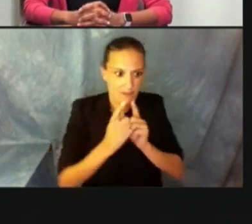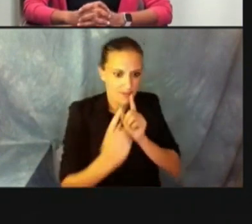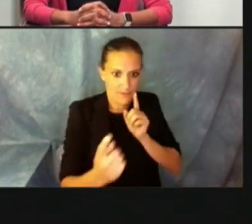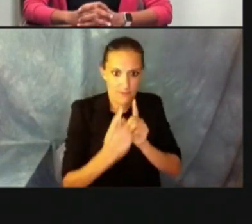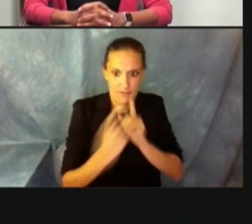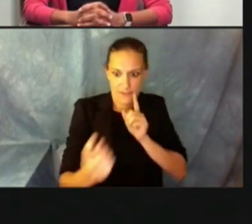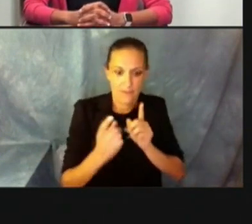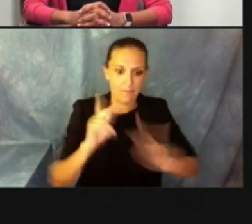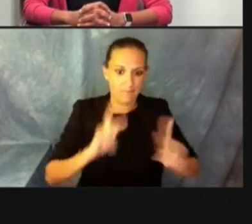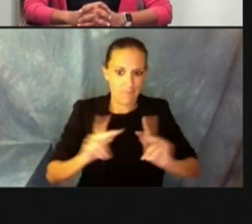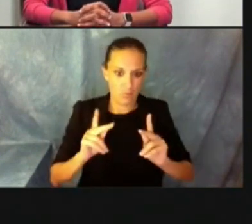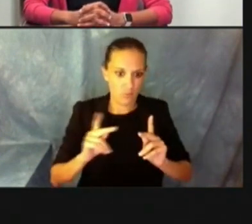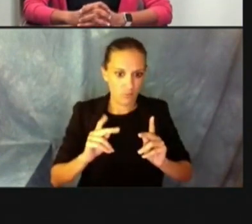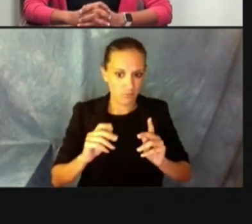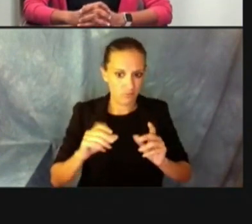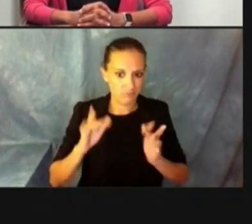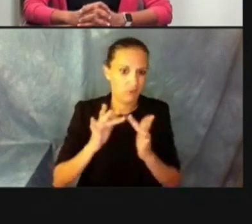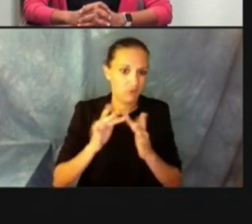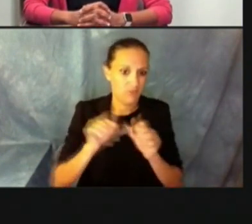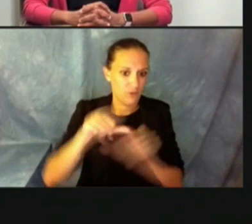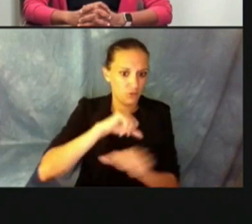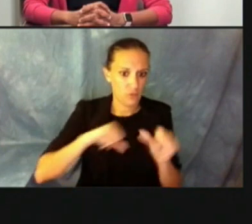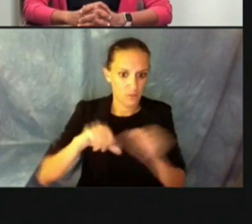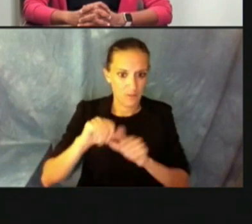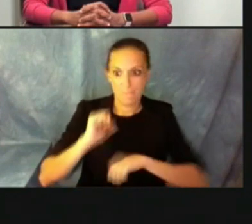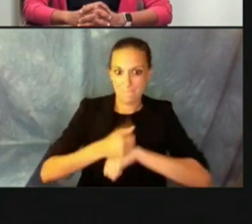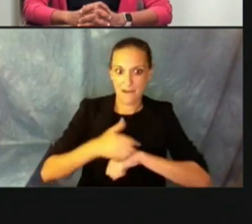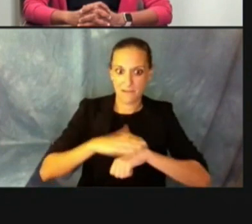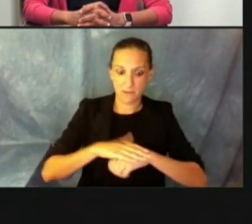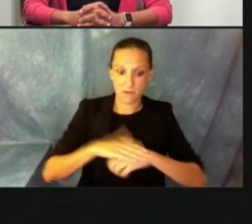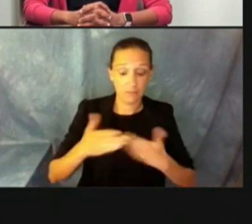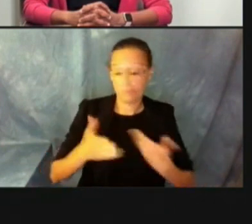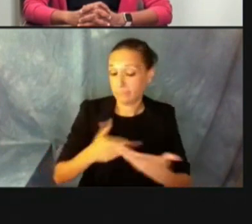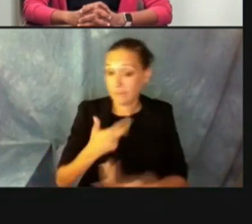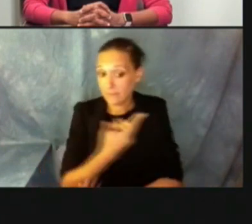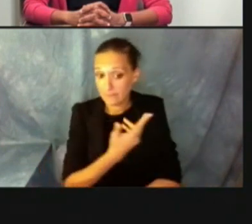one another based upon whether they're vaccinated,